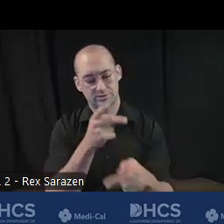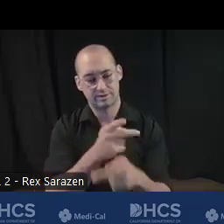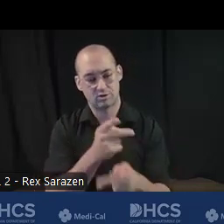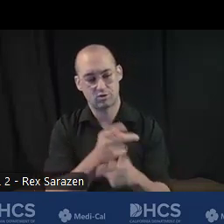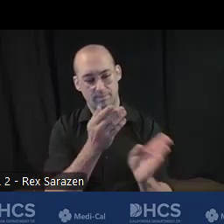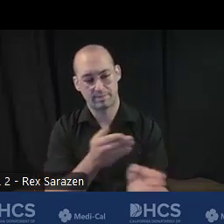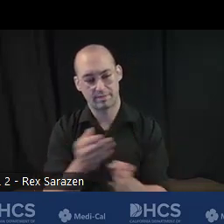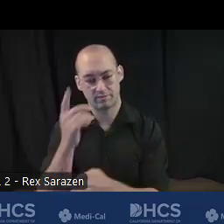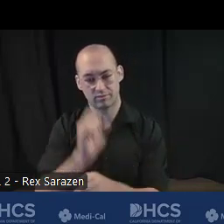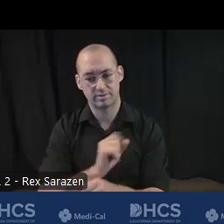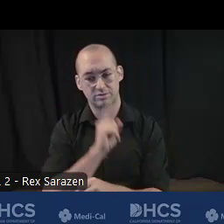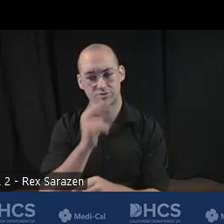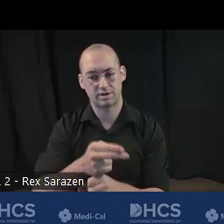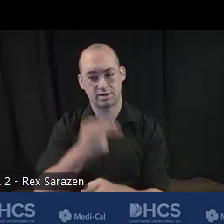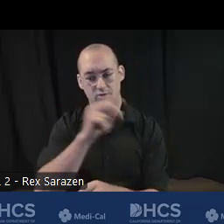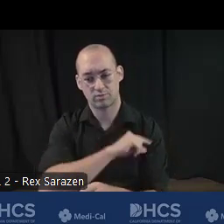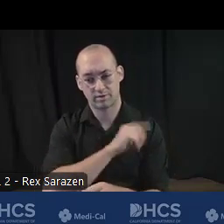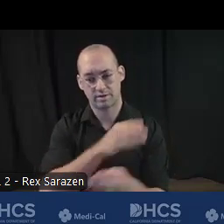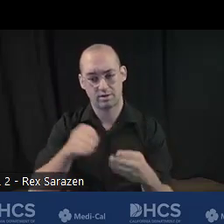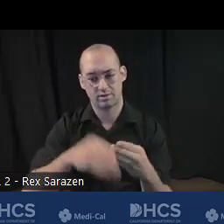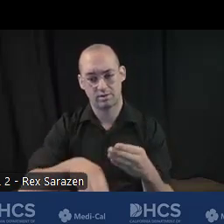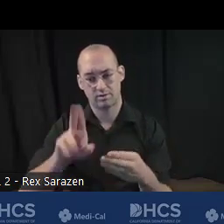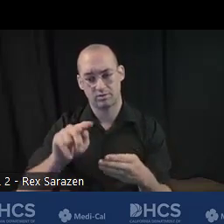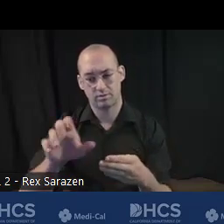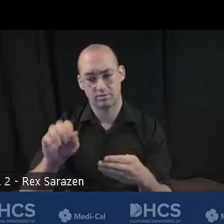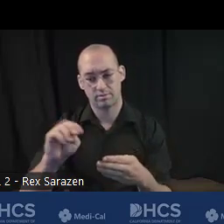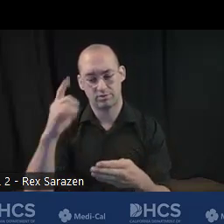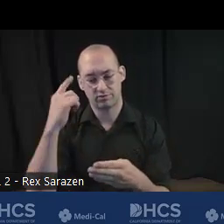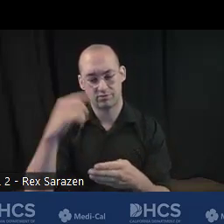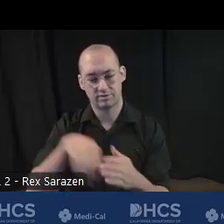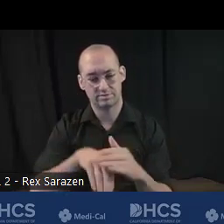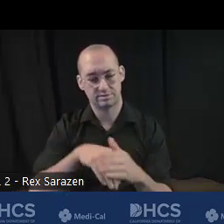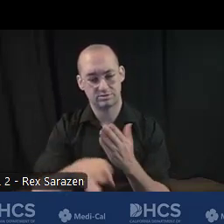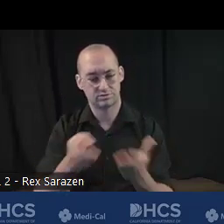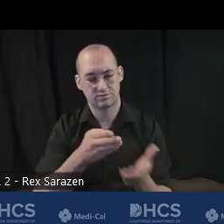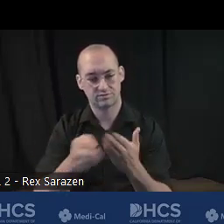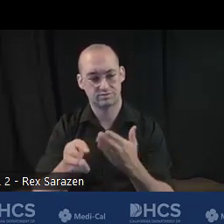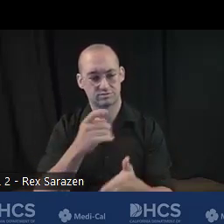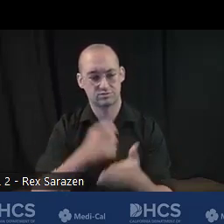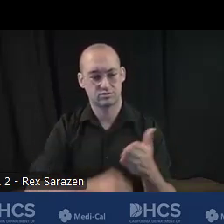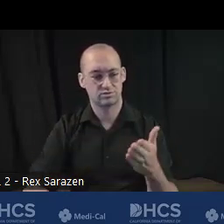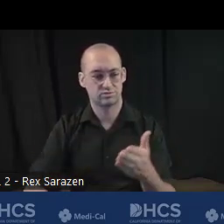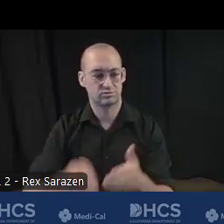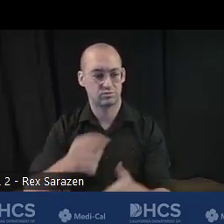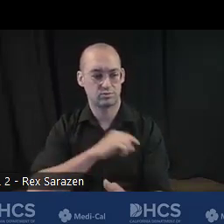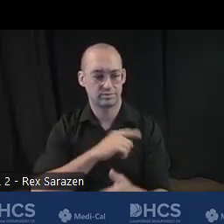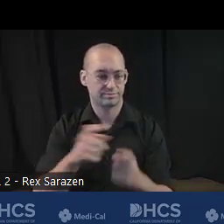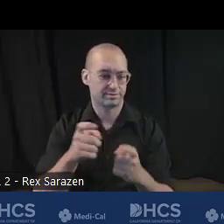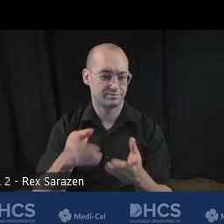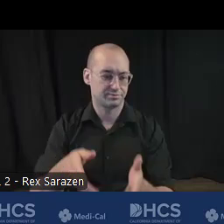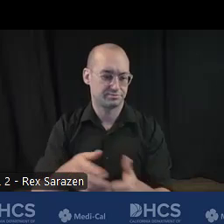high quality outcomes for members, including access to services, quality of care, and cost management. And it also helps